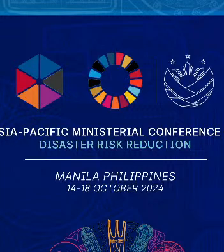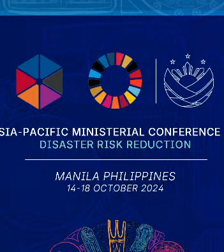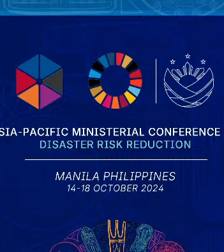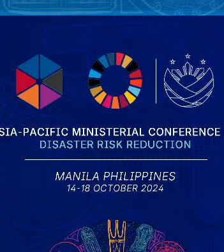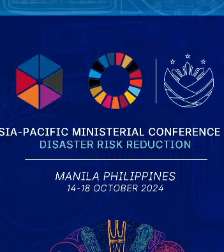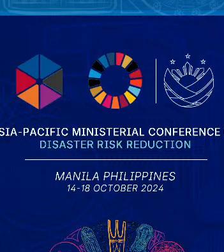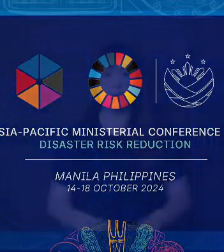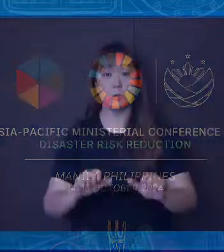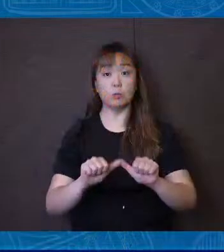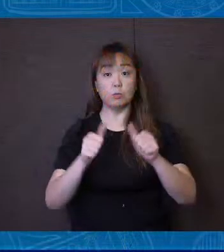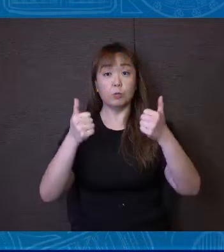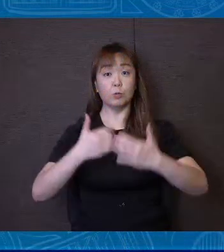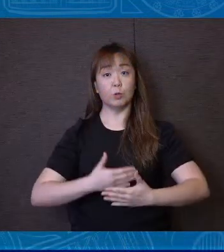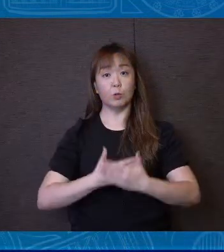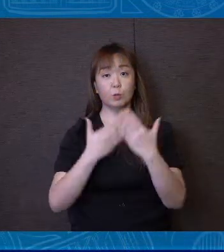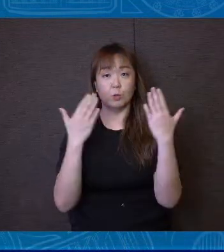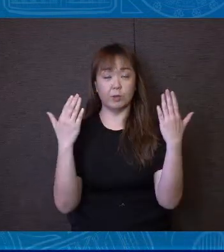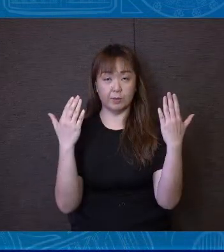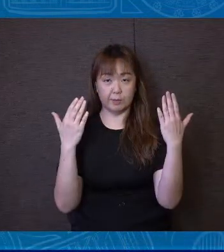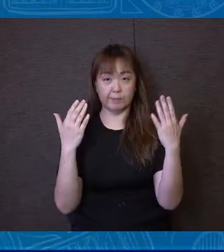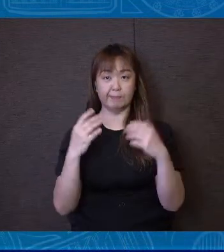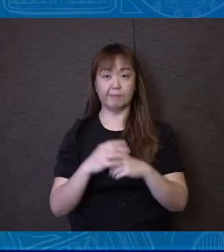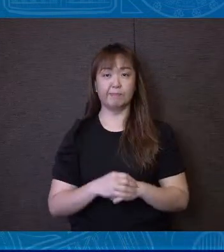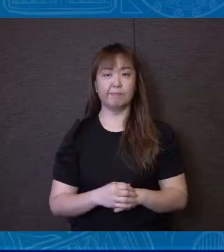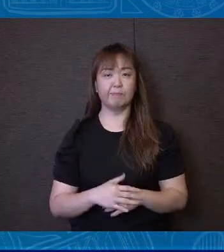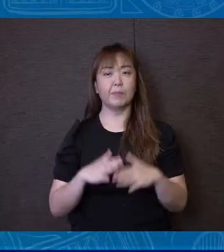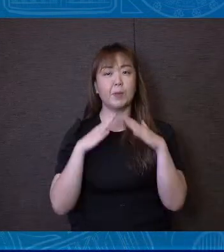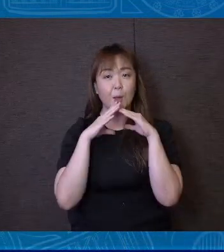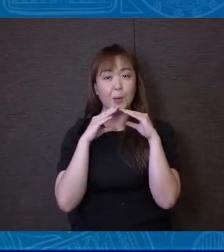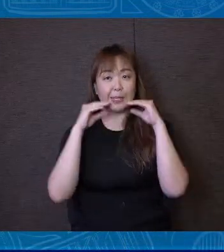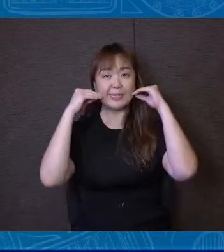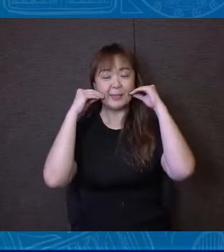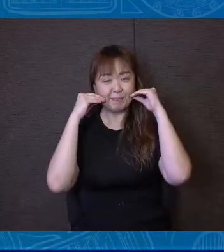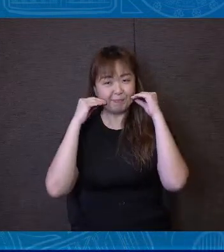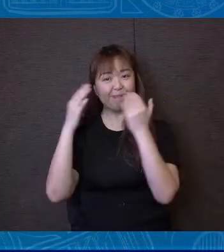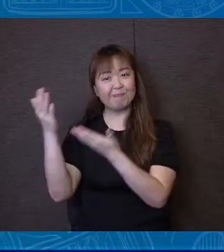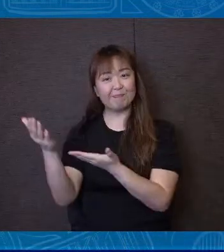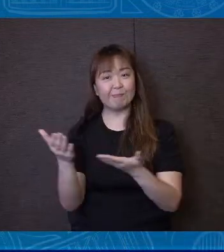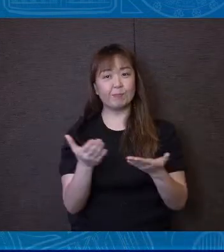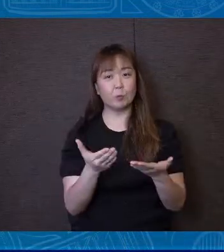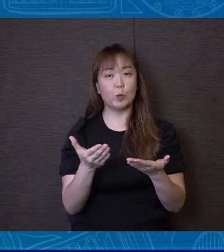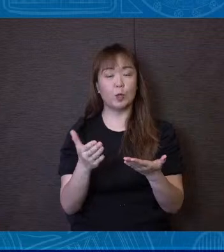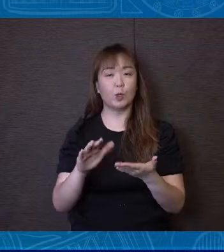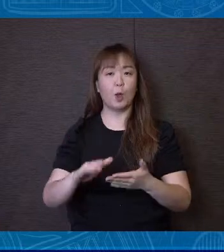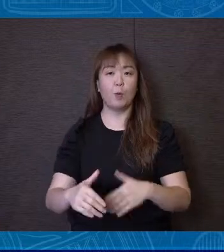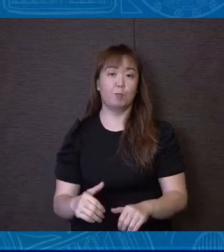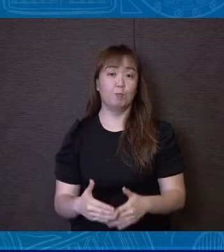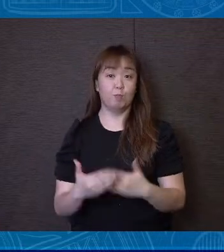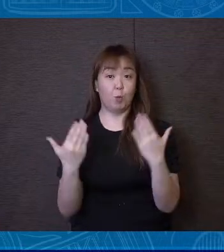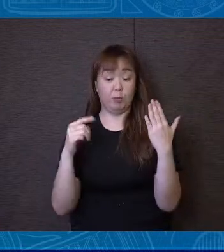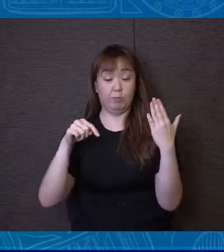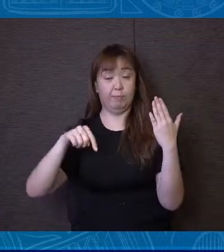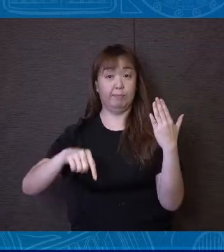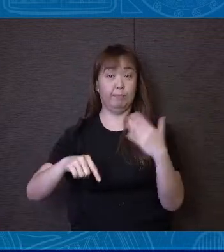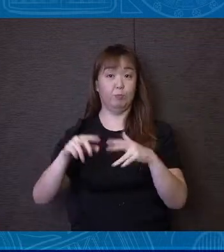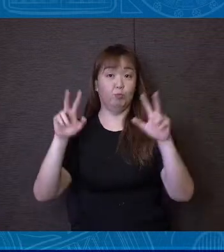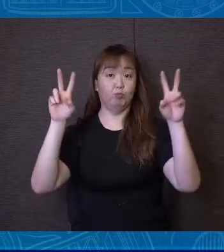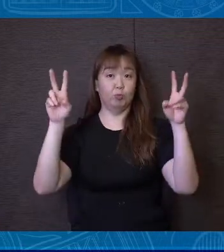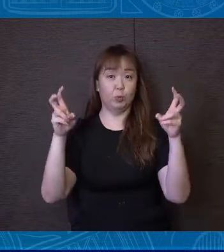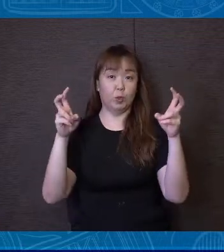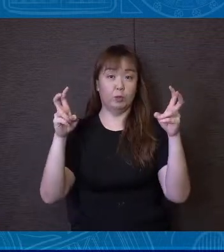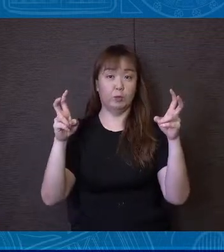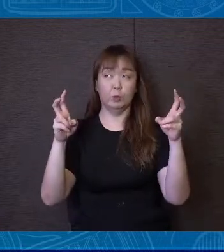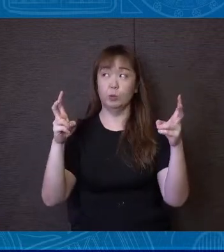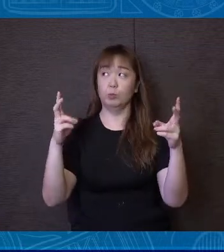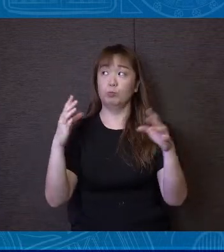Good morning, ladies and gentlemen. It is my pleasure to welcome you this morning to our session on